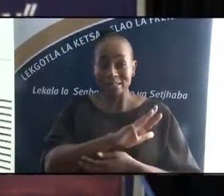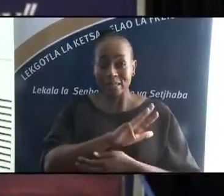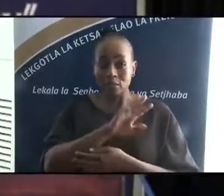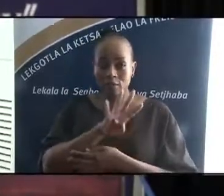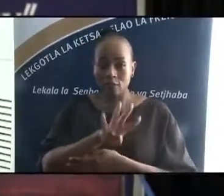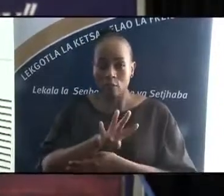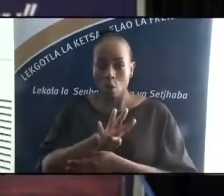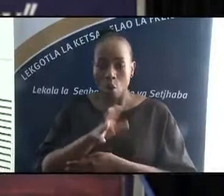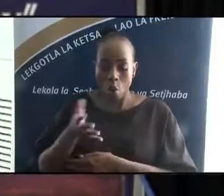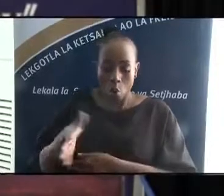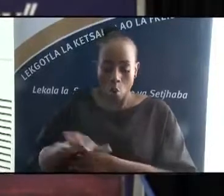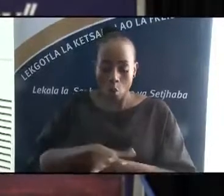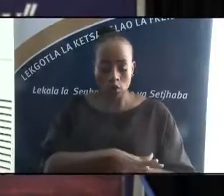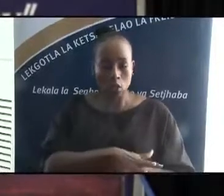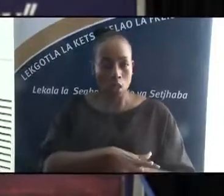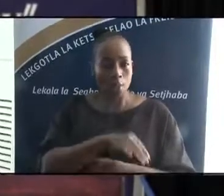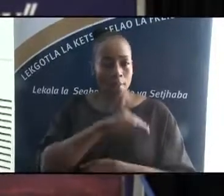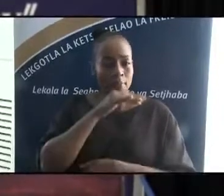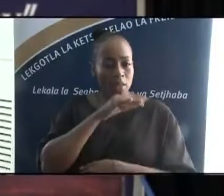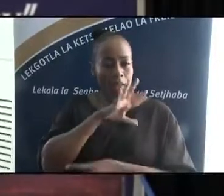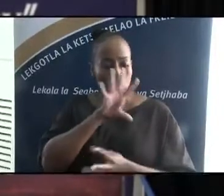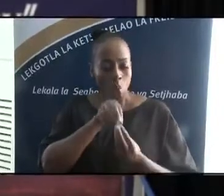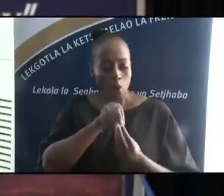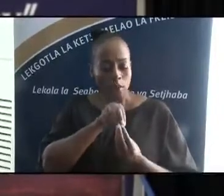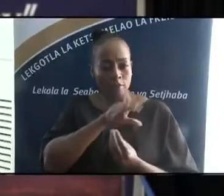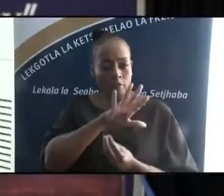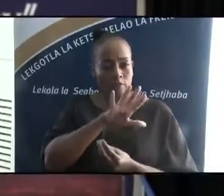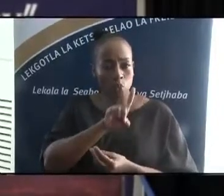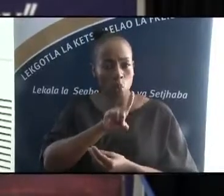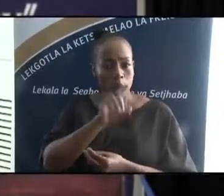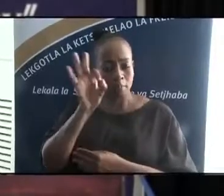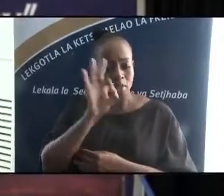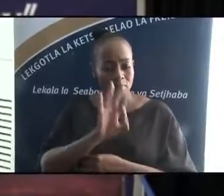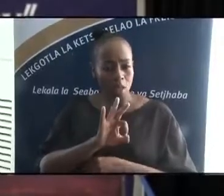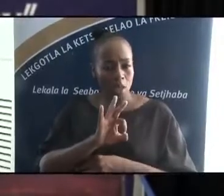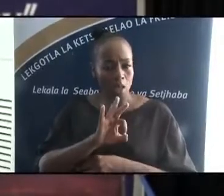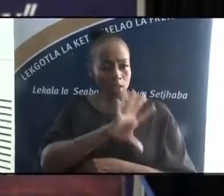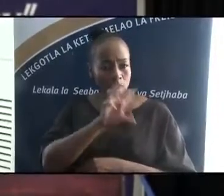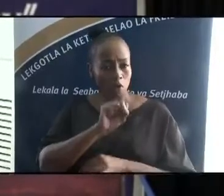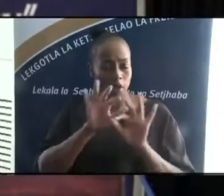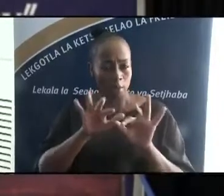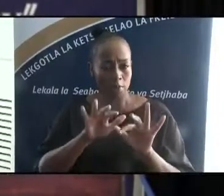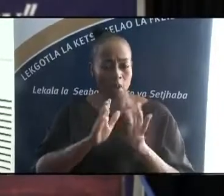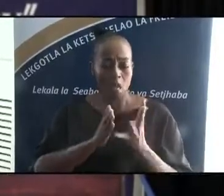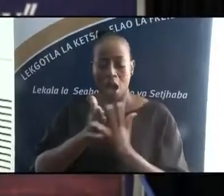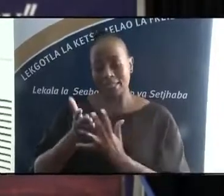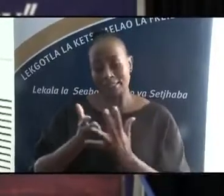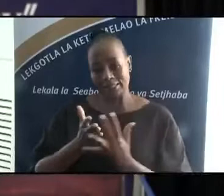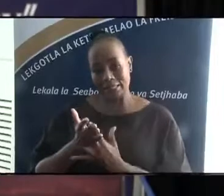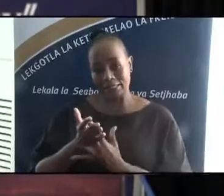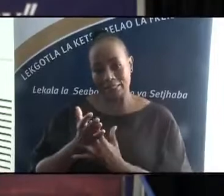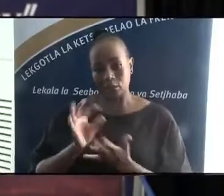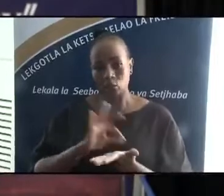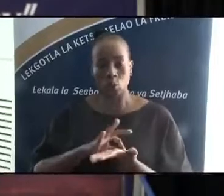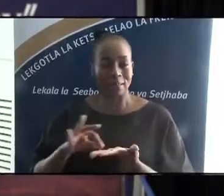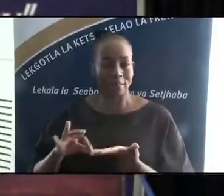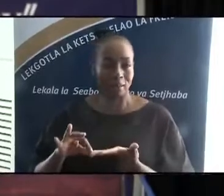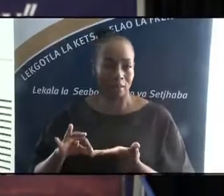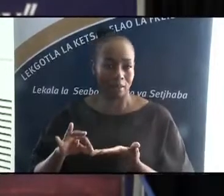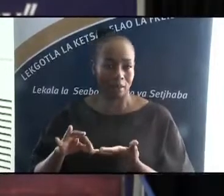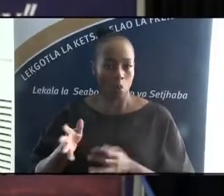Speaker, only 51% of the South African population had access to clean drinking